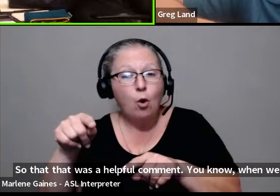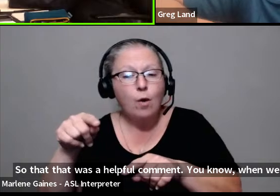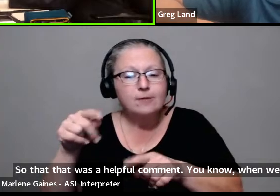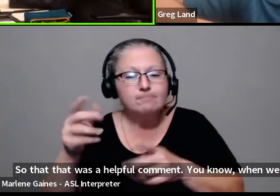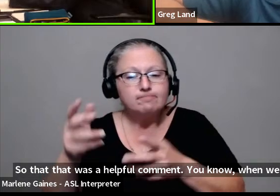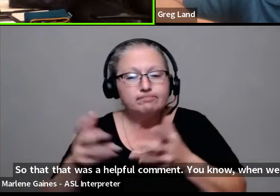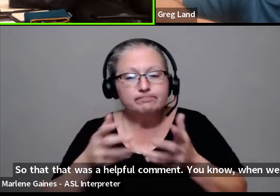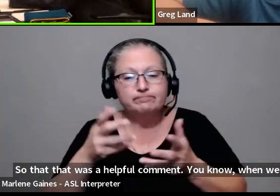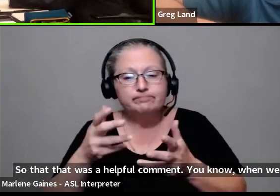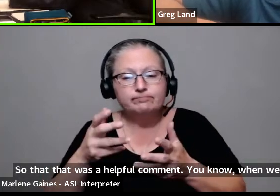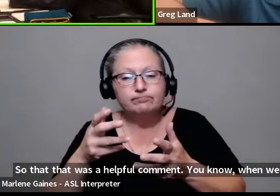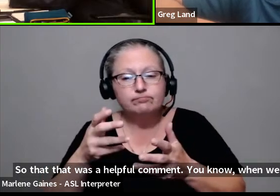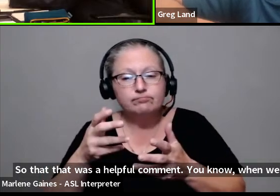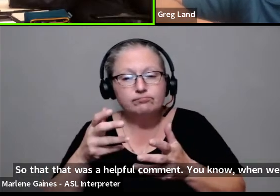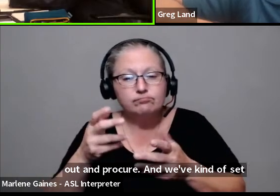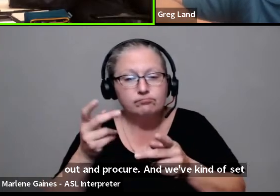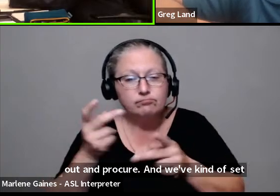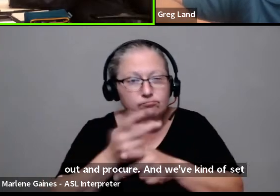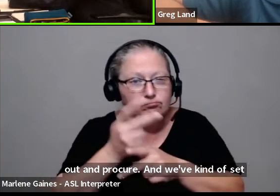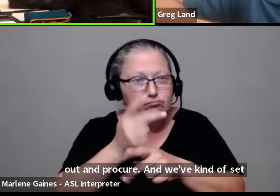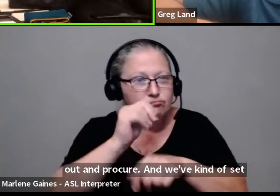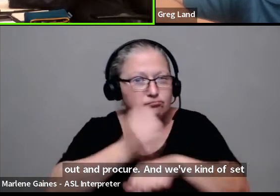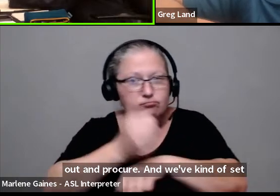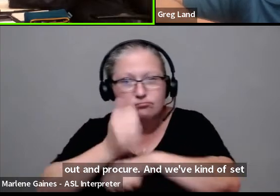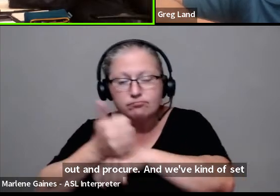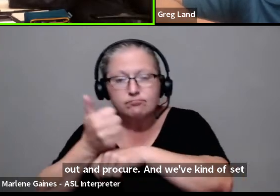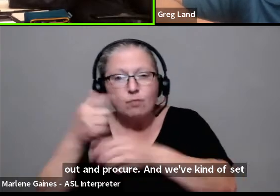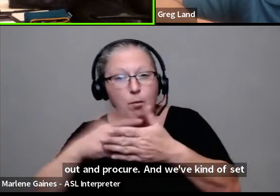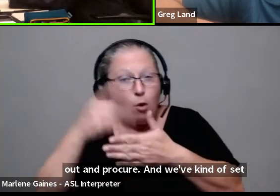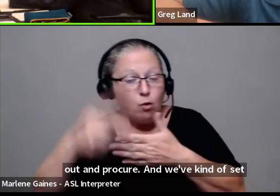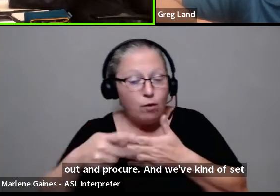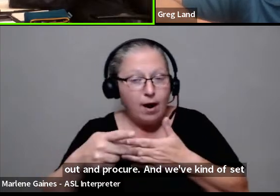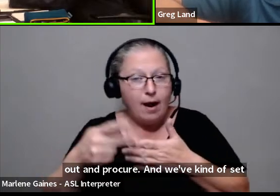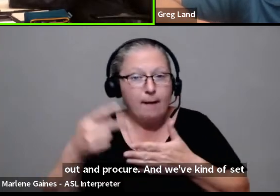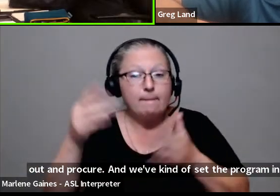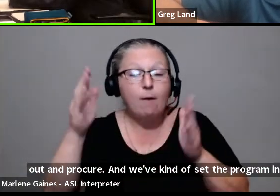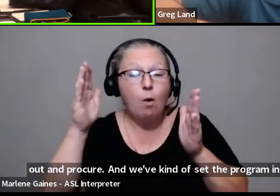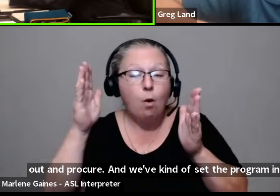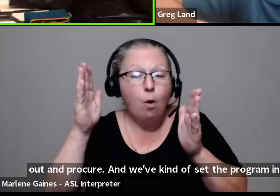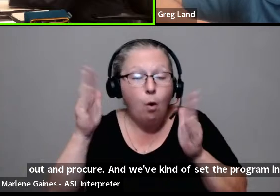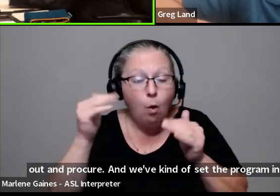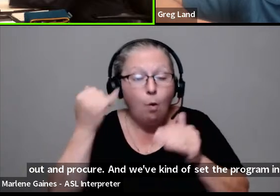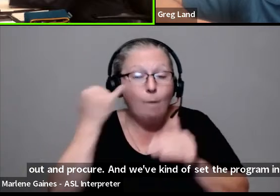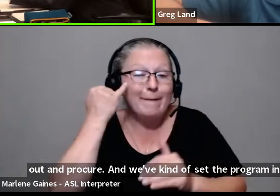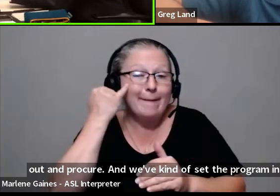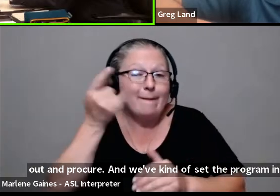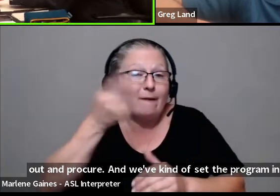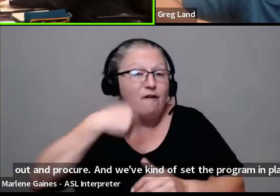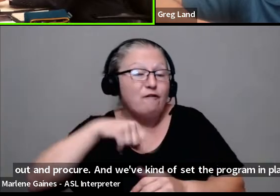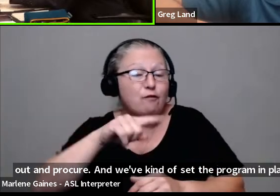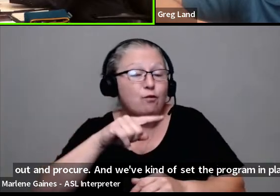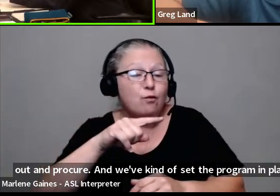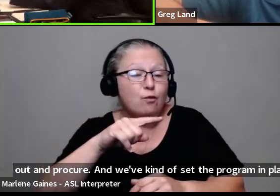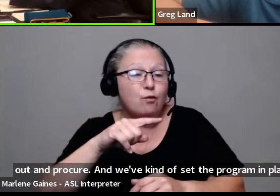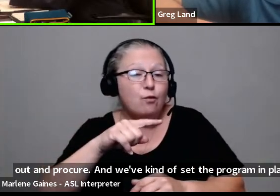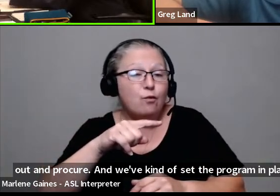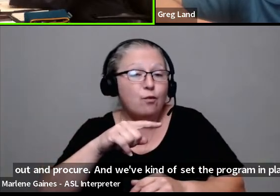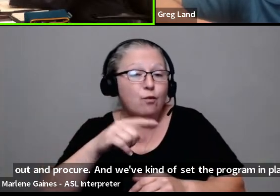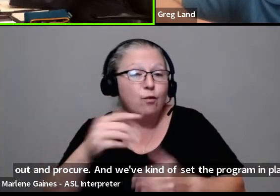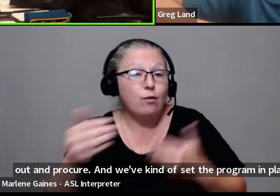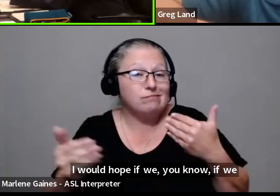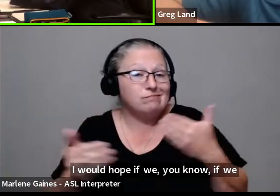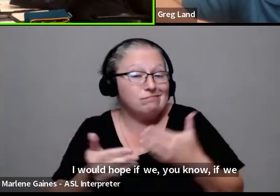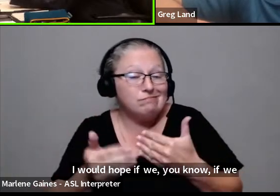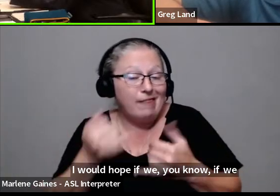procure and we've kind of set the program in place, I would hope if we kind of got to the end of a